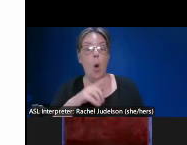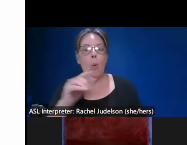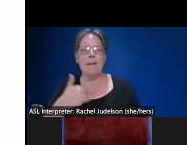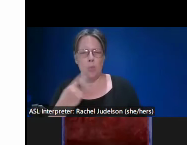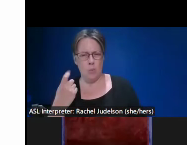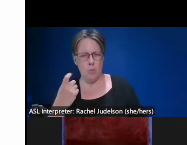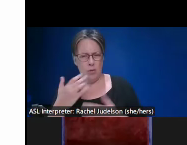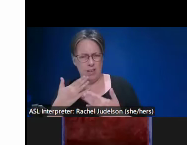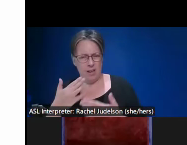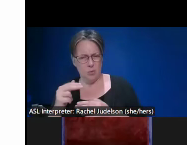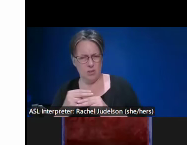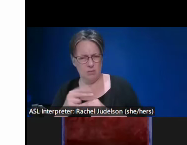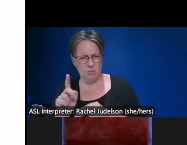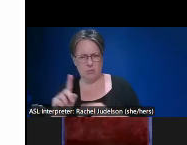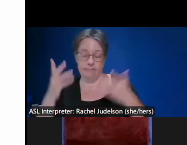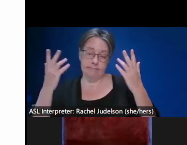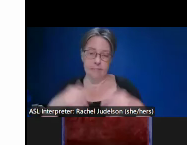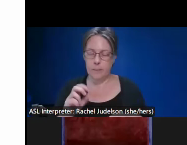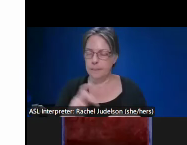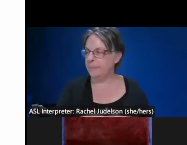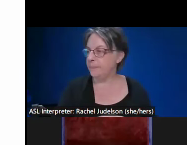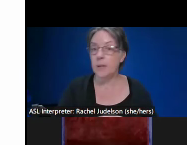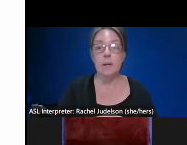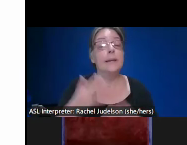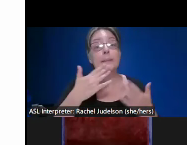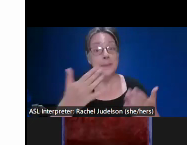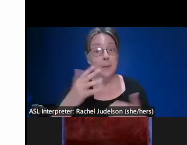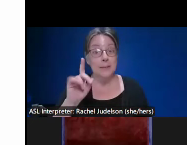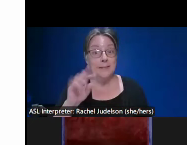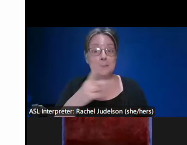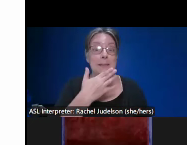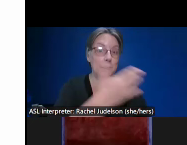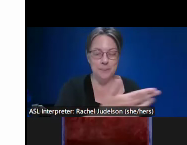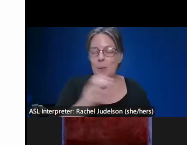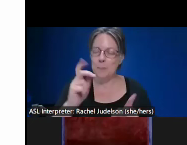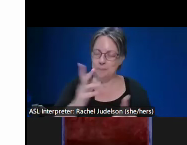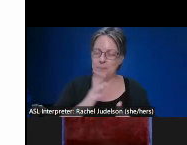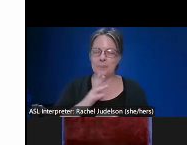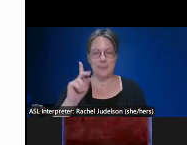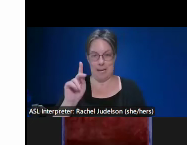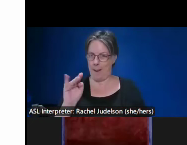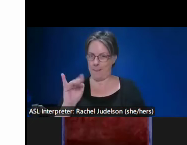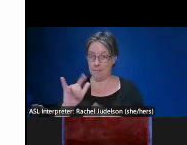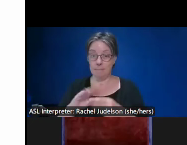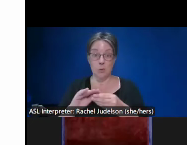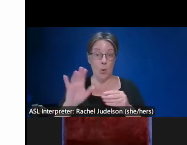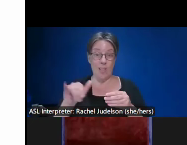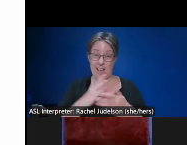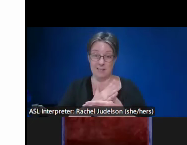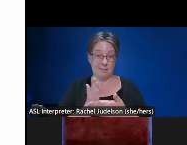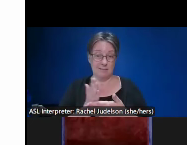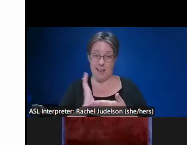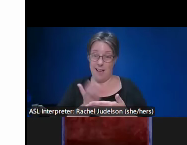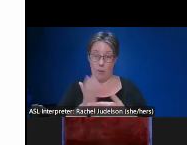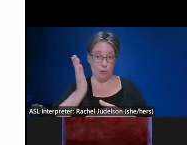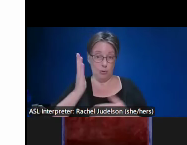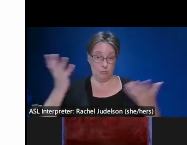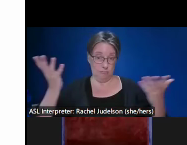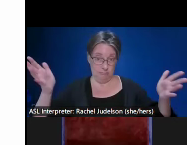Yeah. Yeah. Yeah. Okay, thanks, David. So, okay, so that's basically what we have for our